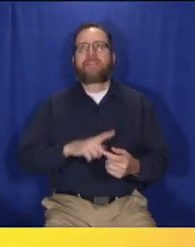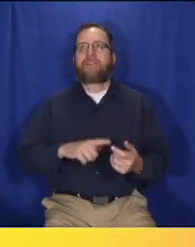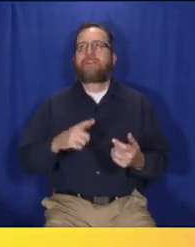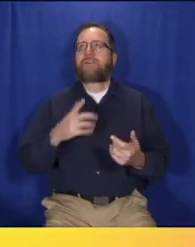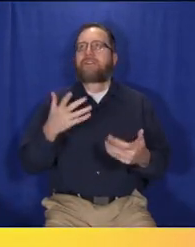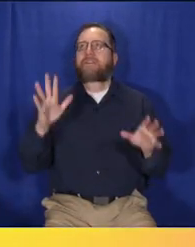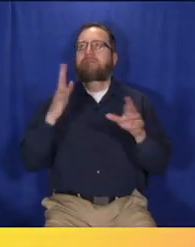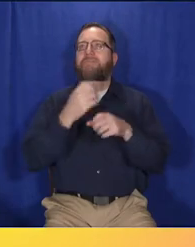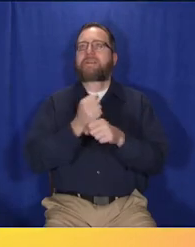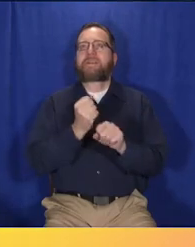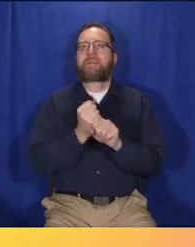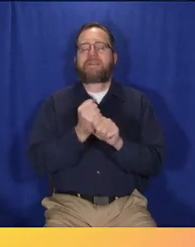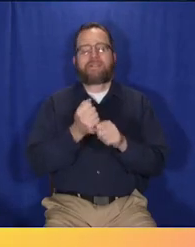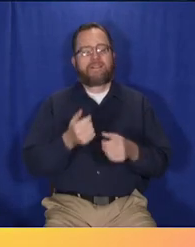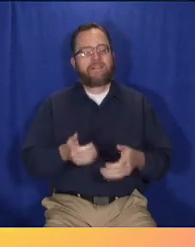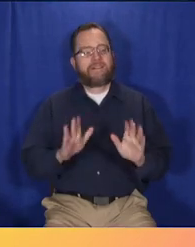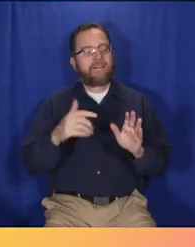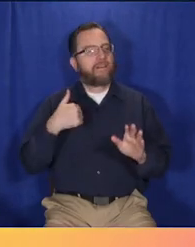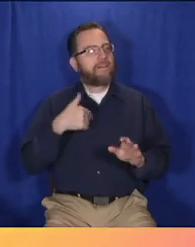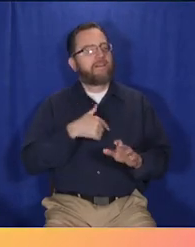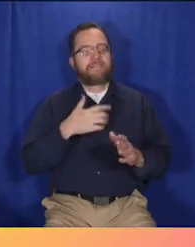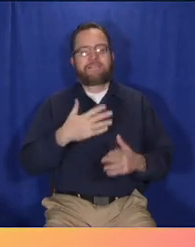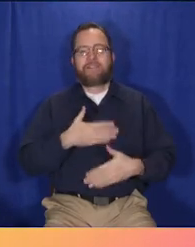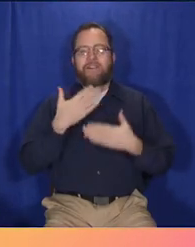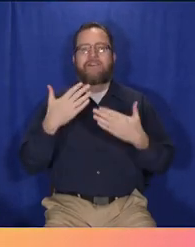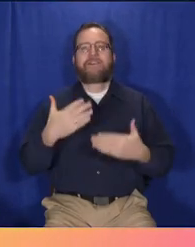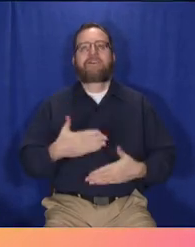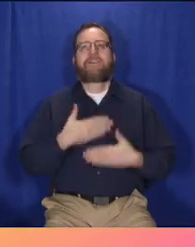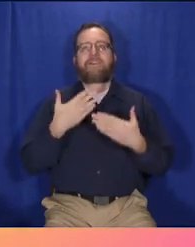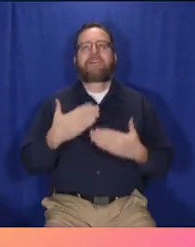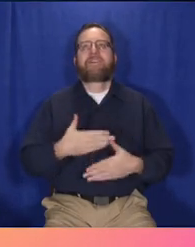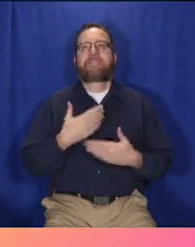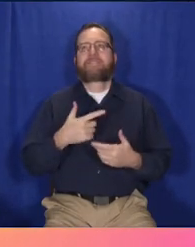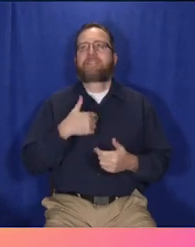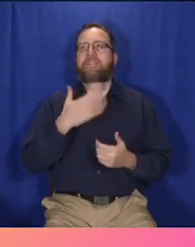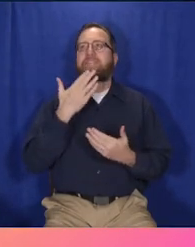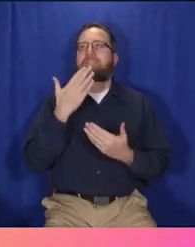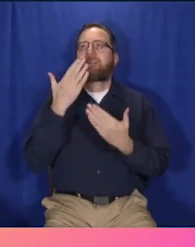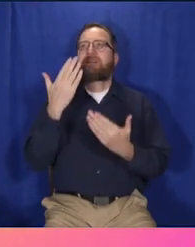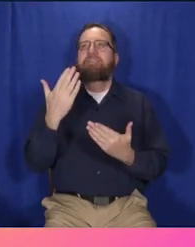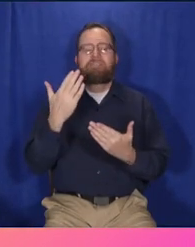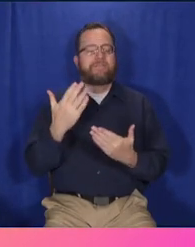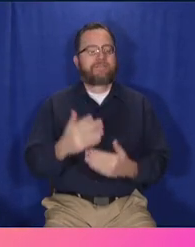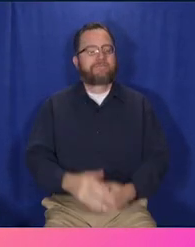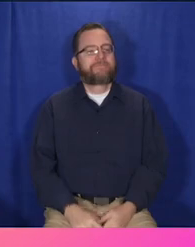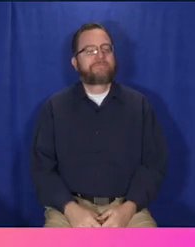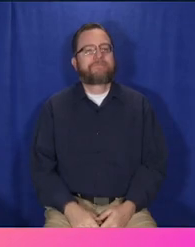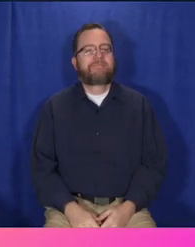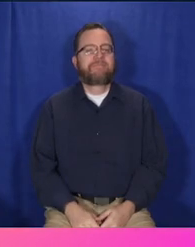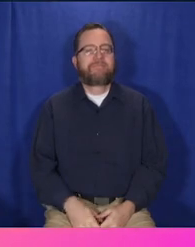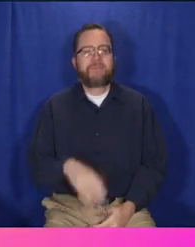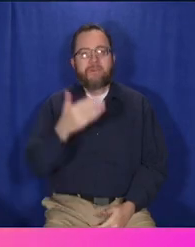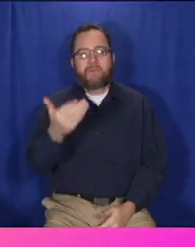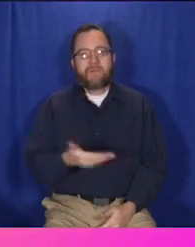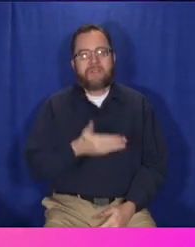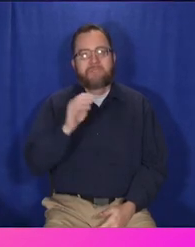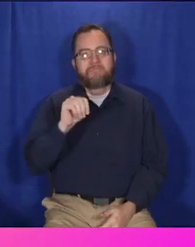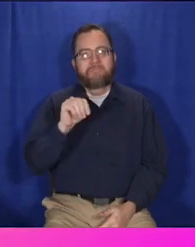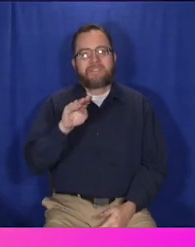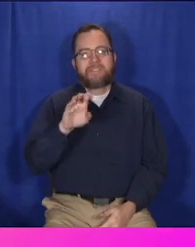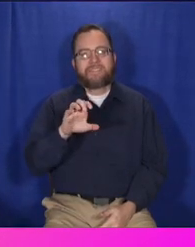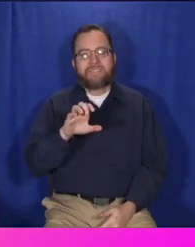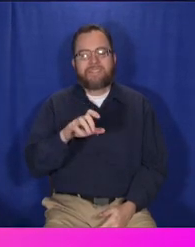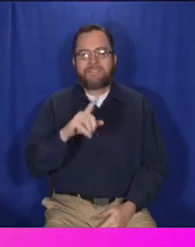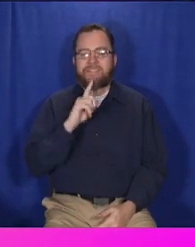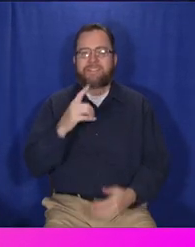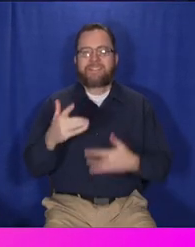This is the day that the Lord has made. Let us rejoice and be glad in it. Welcome, everyone, to McLean Bible Church. We are so excited that you